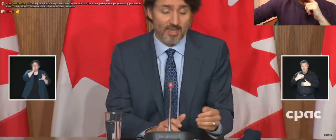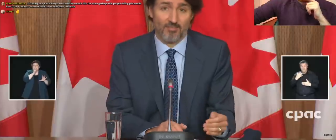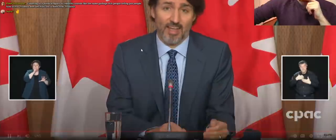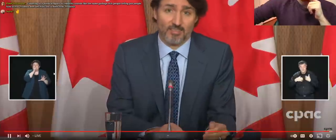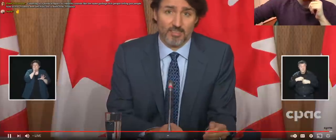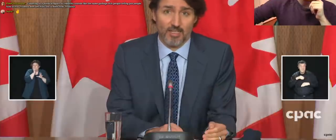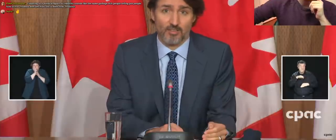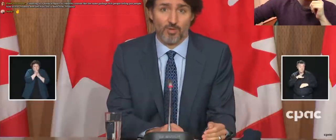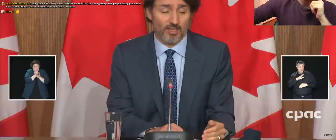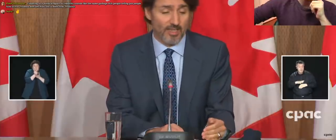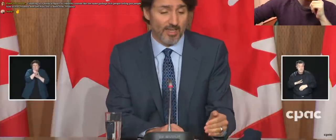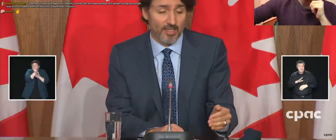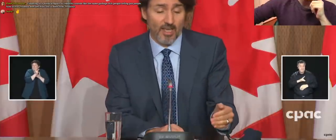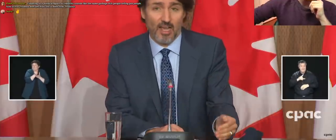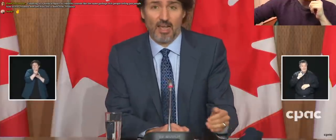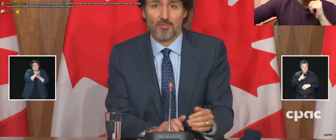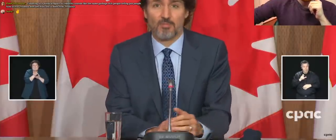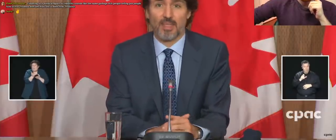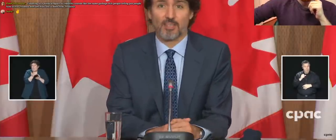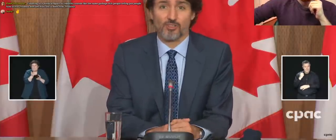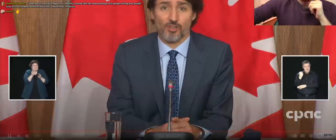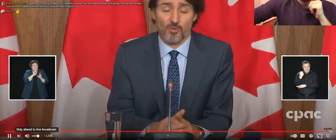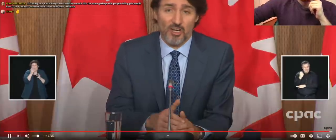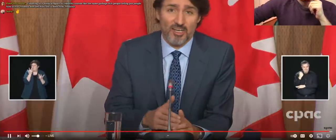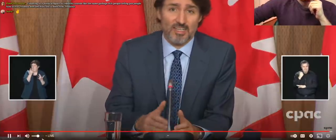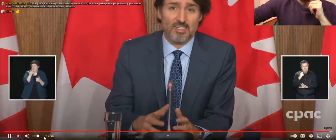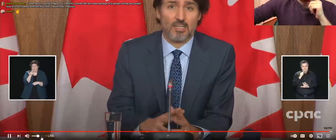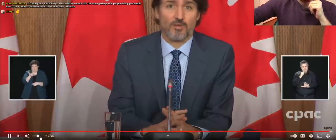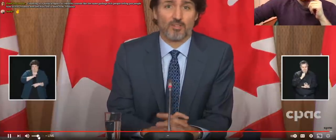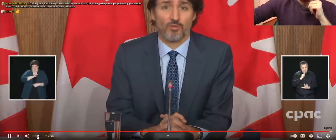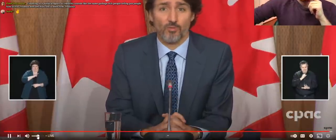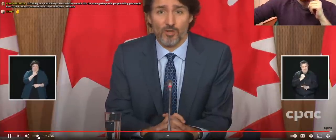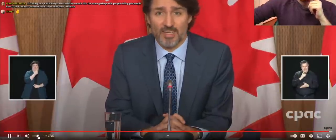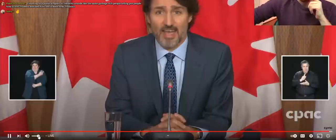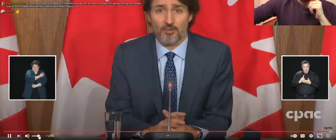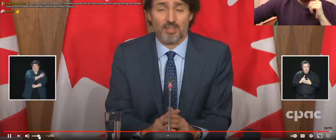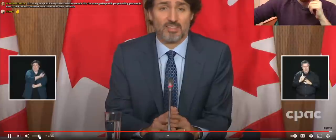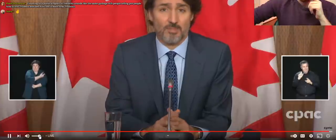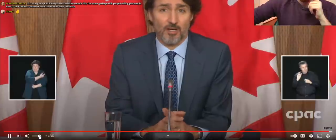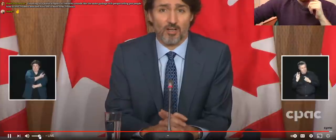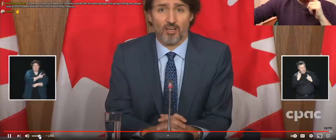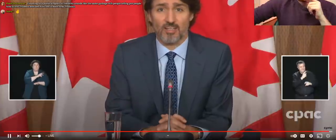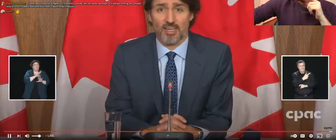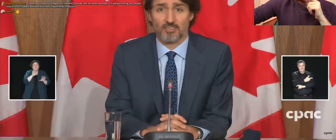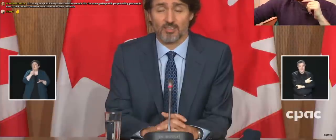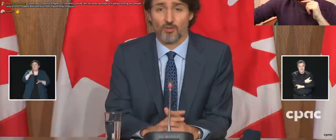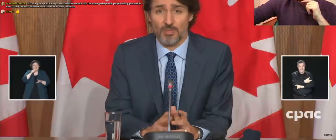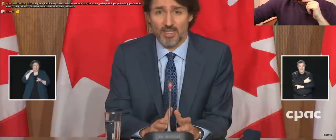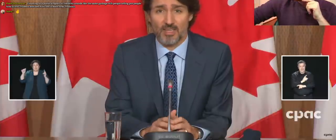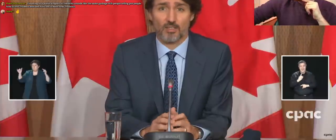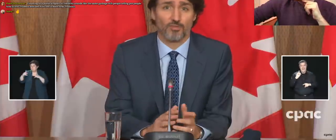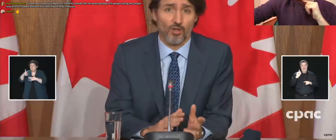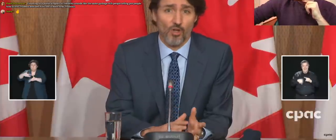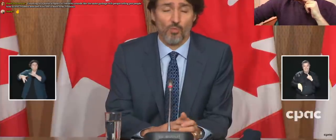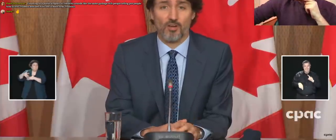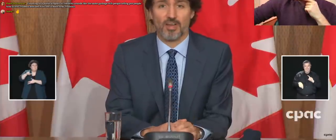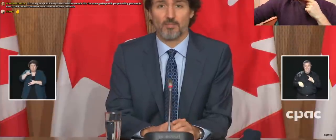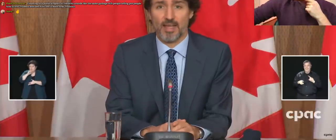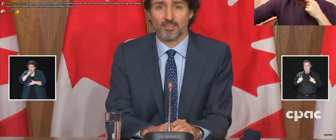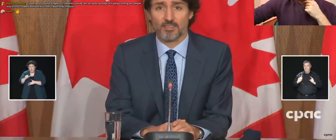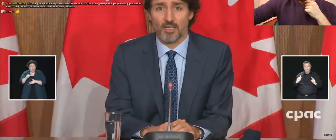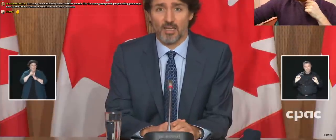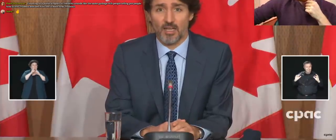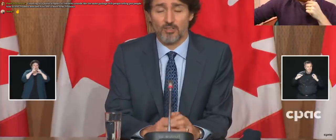weeks, at getting vaccinated quickly, at making sure we're continuing to avoid gatherings, keeping our contacts low, being careful,